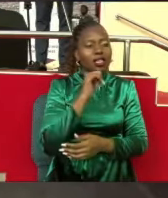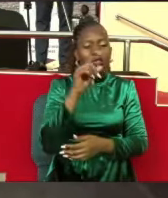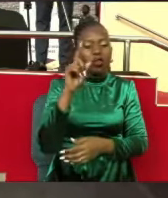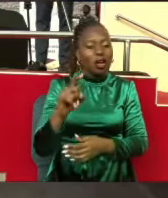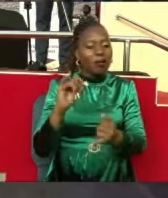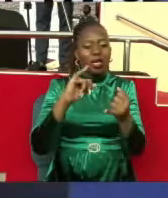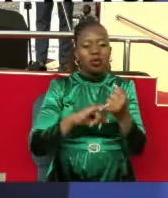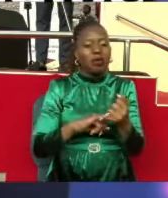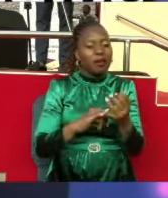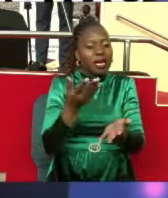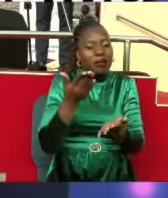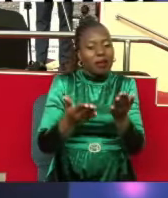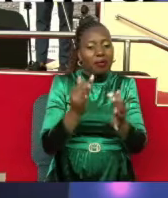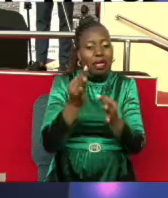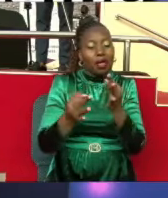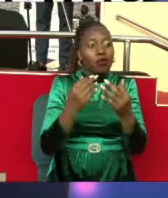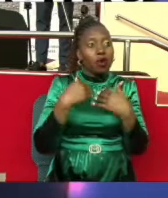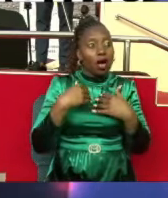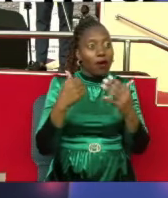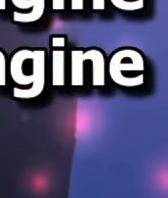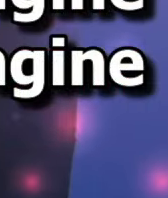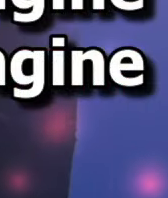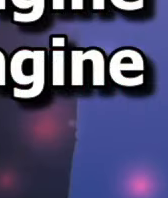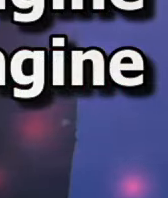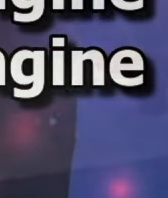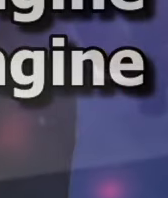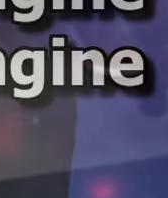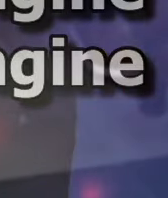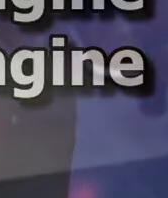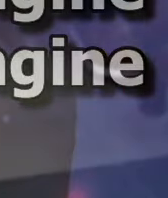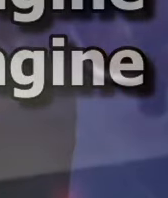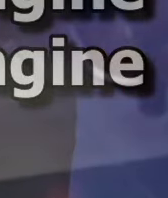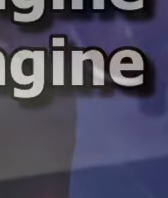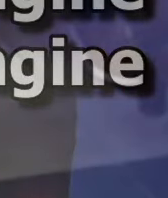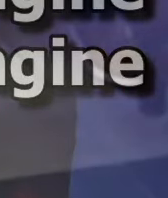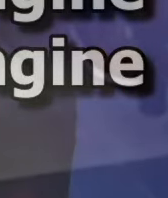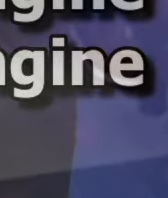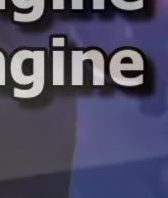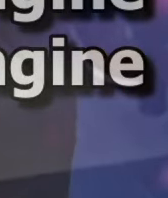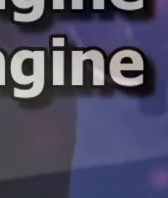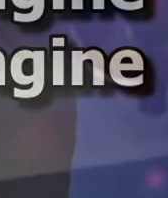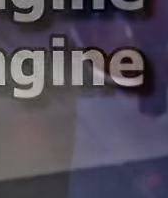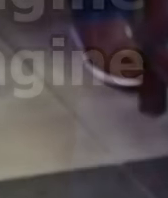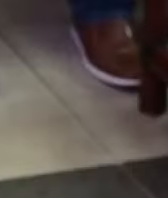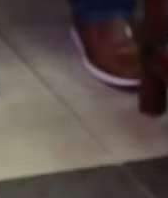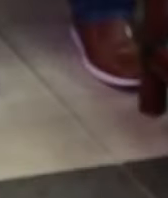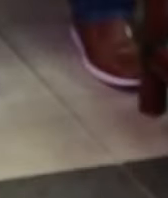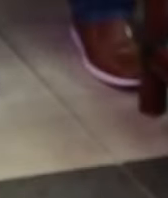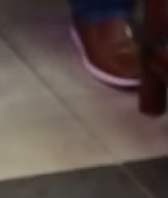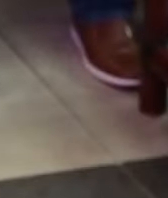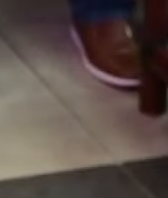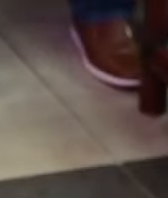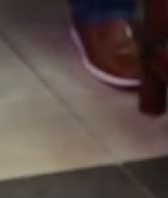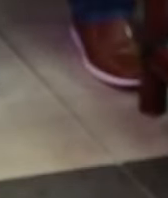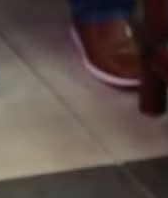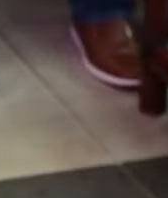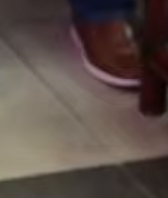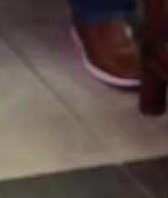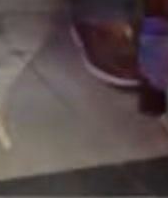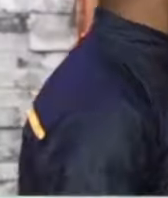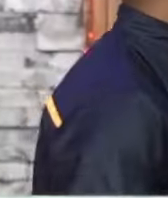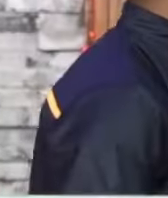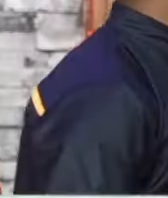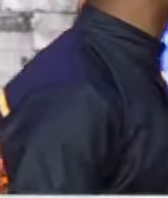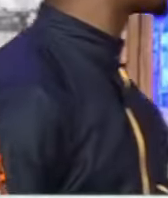Haufananishwi na kitu. Yes, maybe you're there today and you just want a ministry team member to help